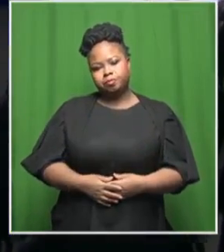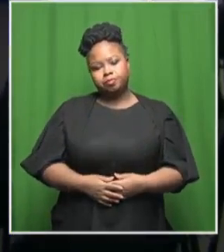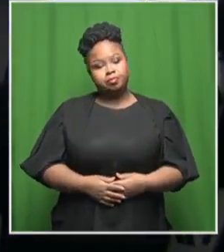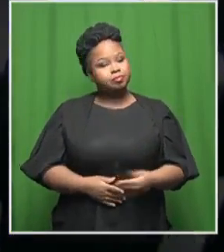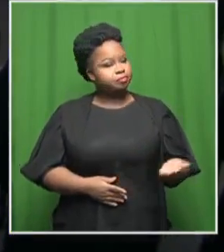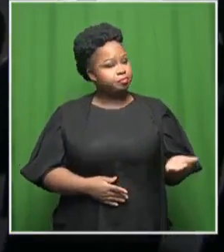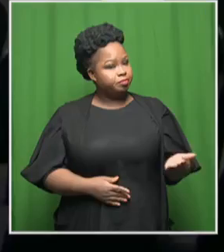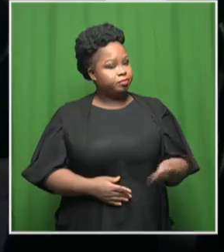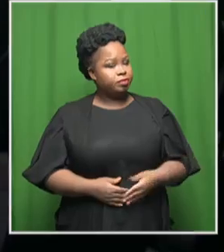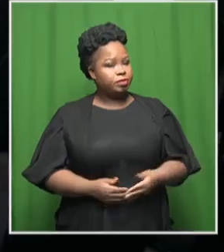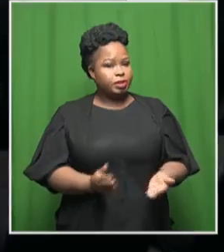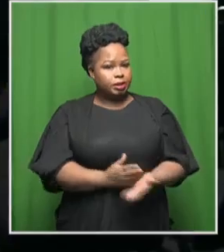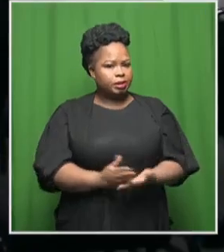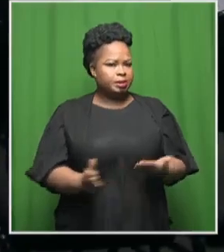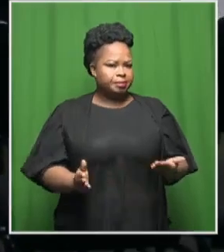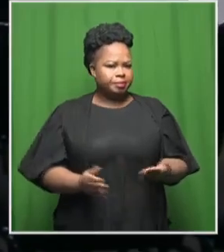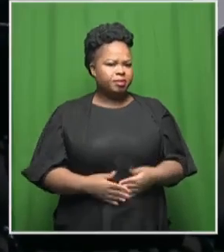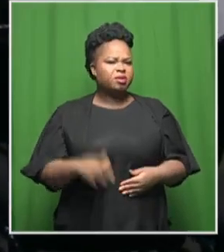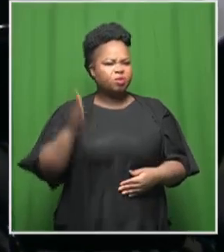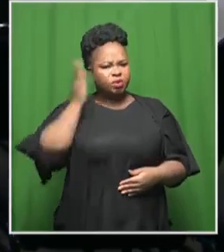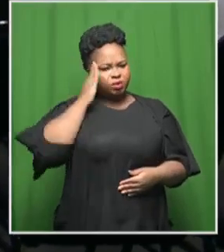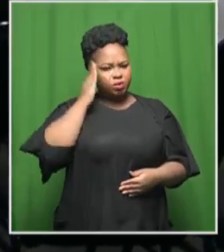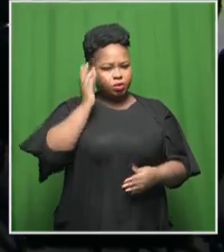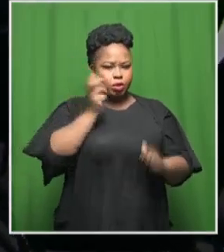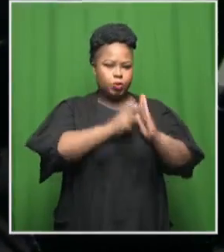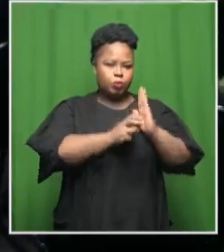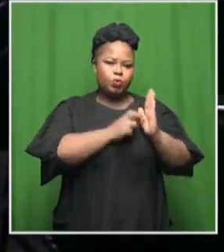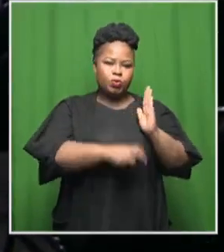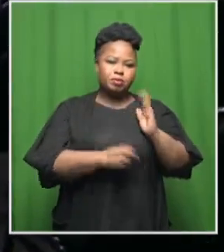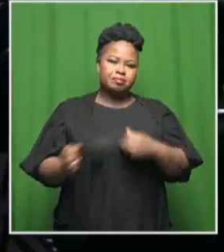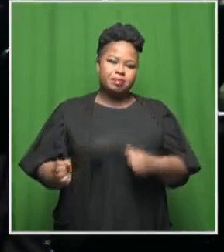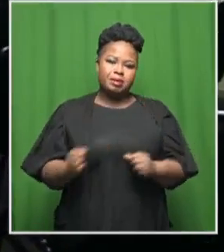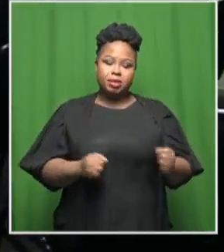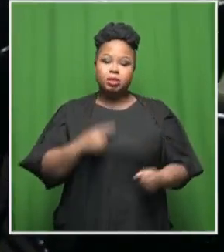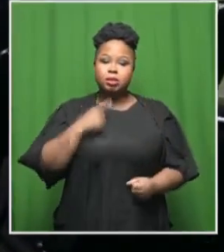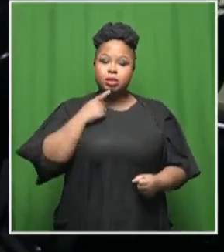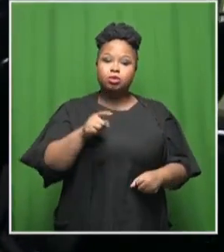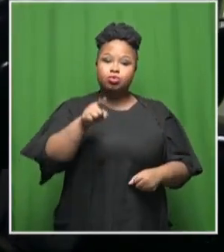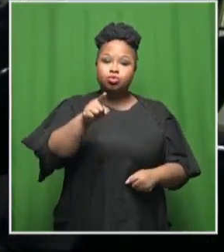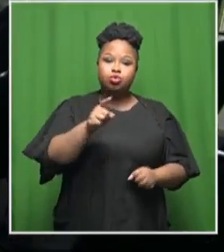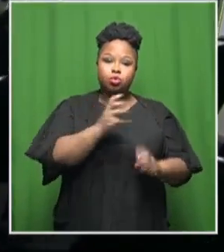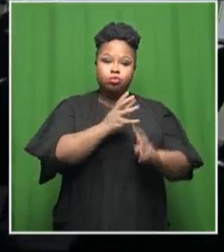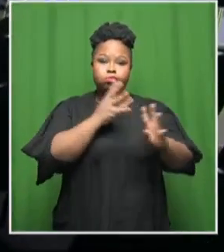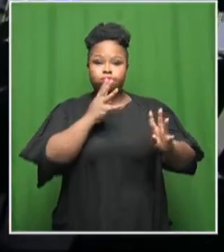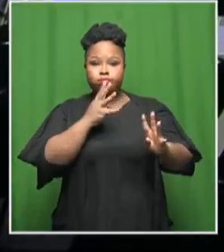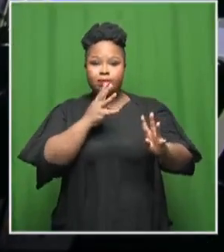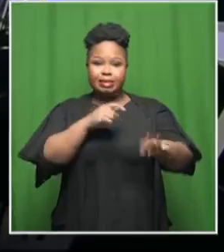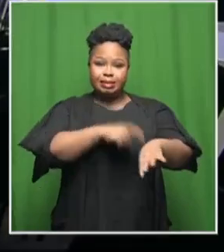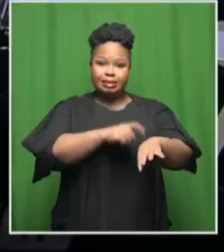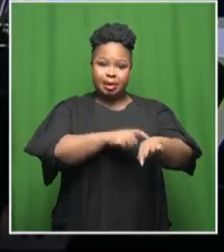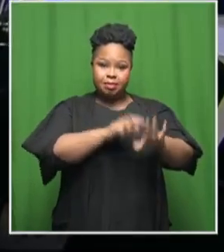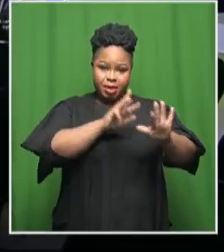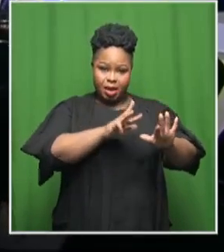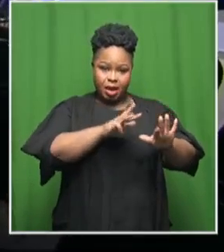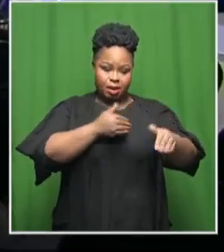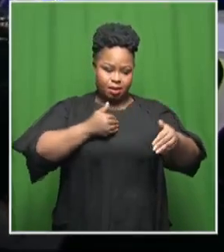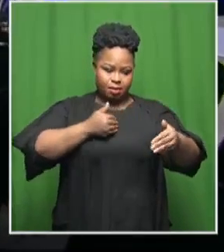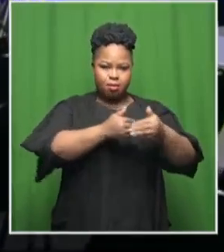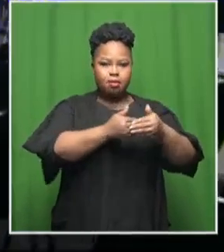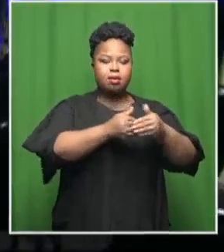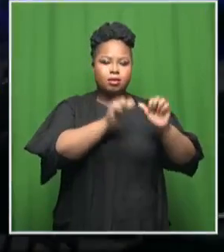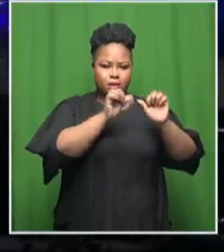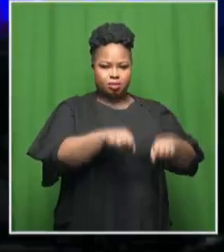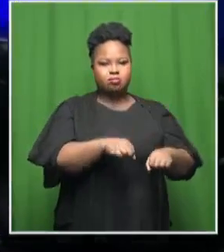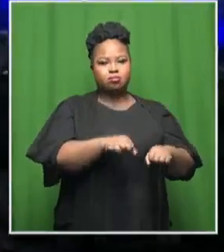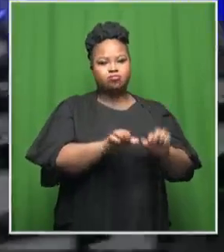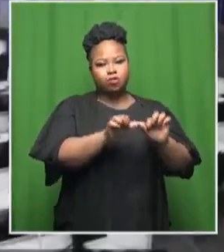Were there any polling stations? Obviously, we know that the rules that stand are that if you're in the queue at 9 o'clock, you can vote. But if you arrive after